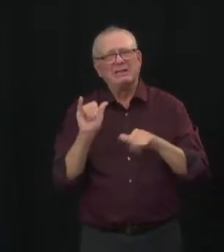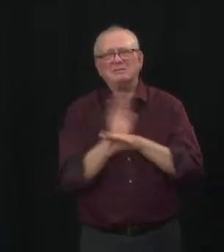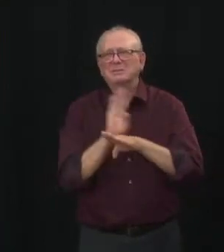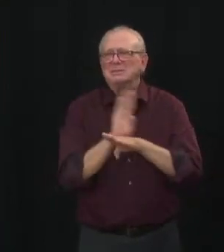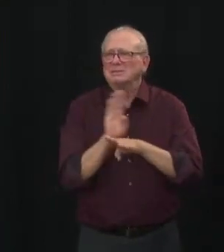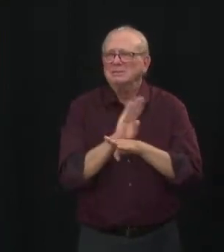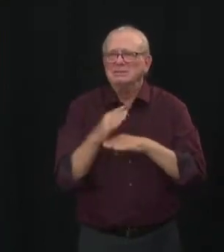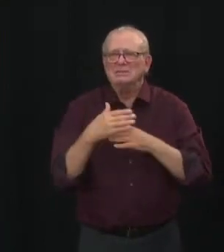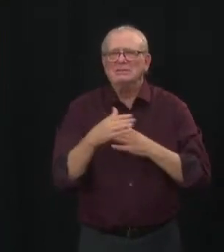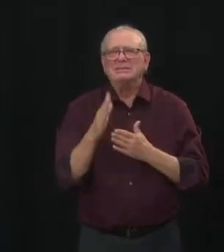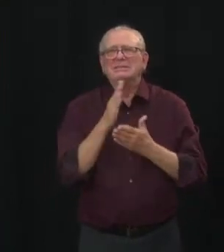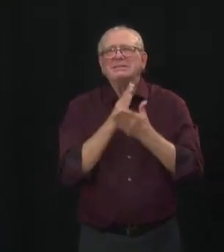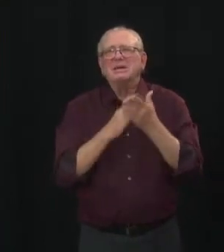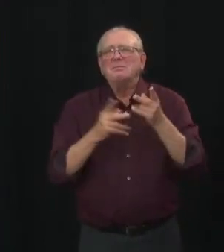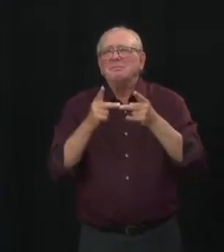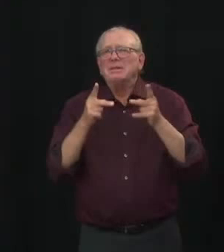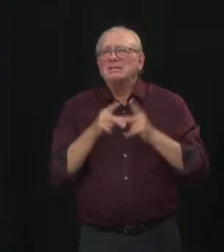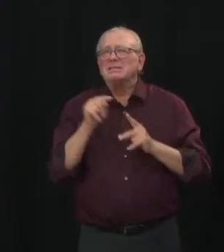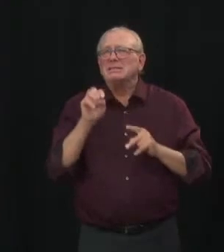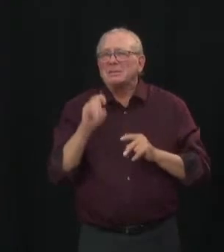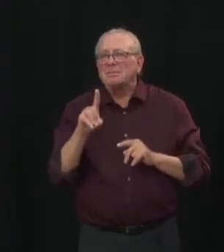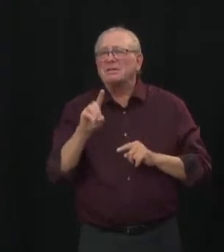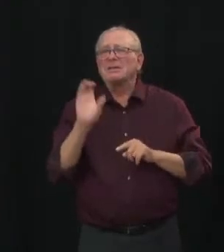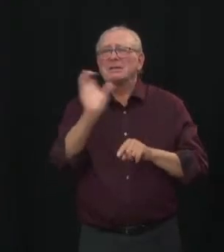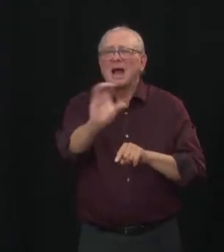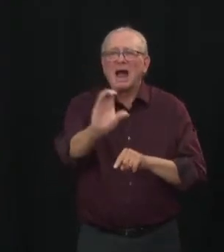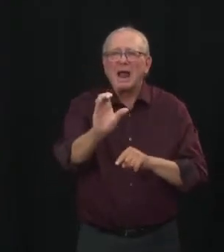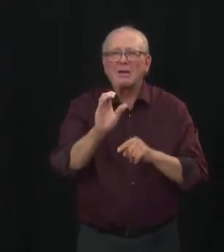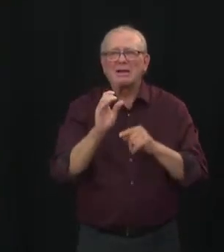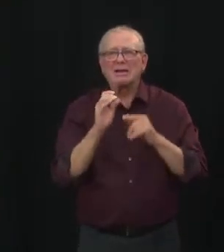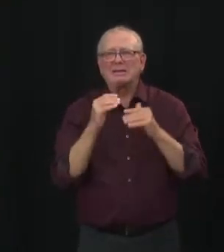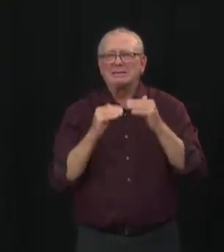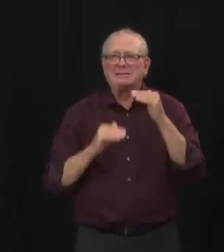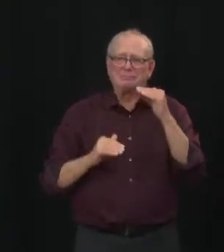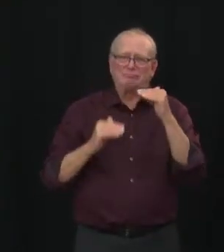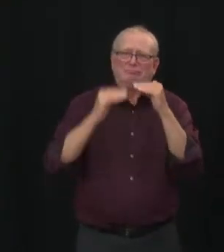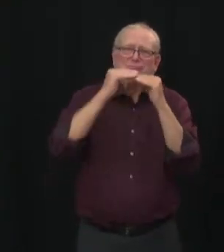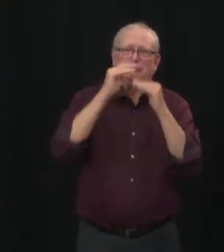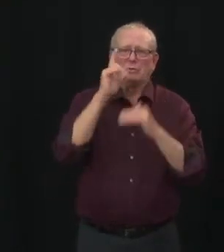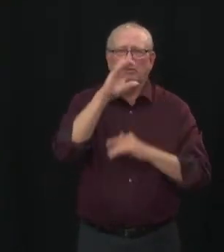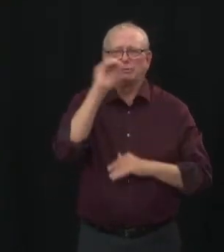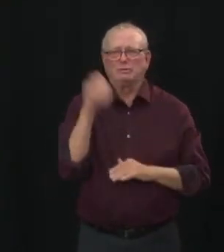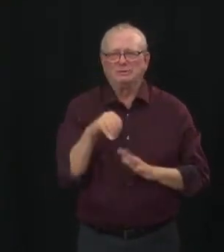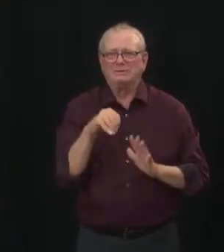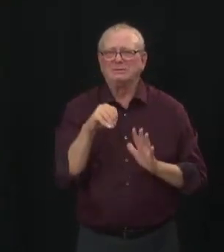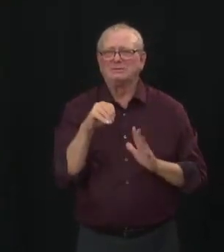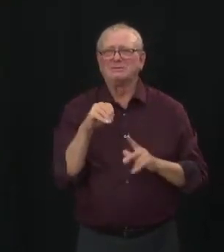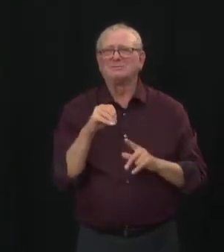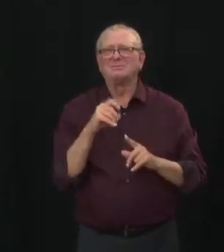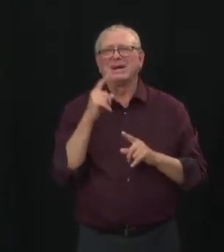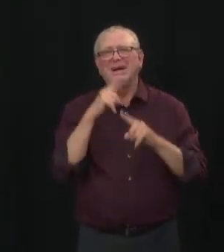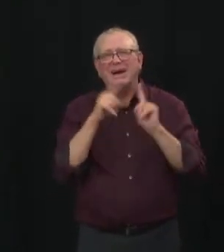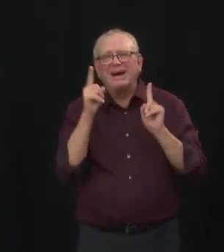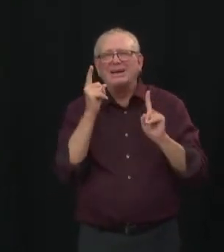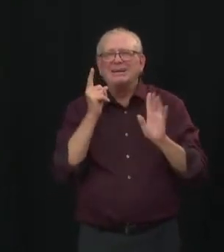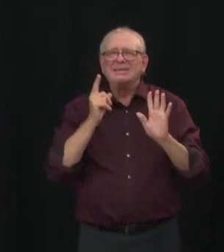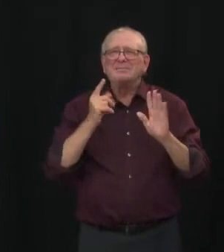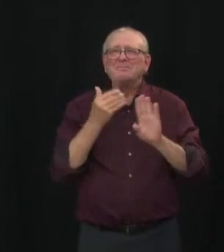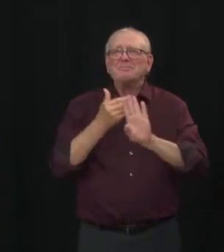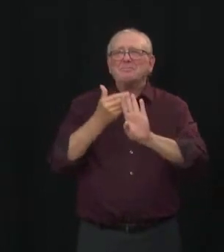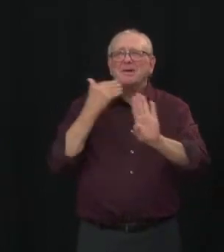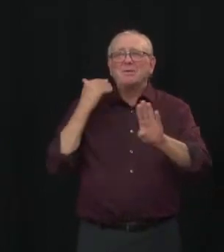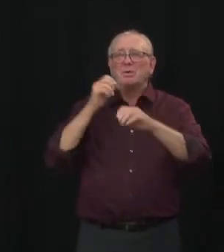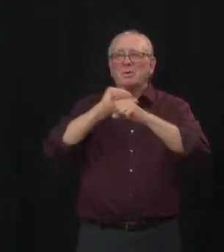over 100% occupancy. That's in line with some years before COVID, but it's still too high. And EMS remains